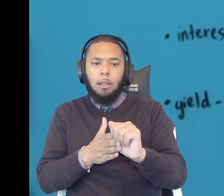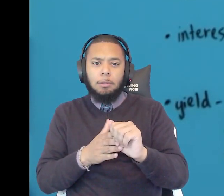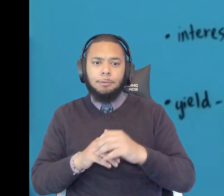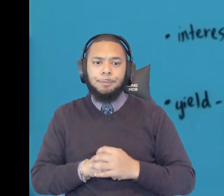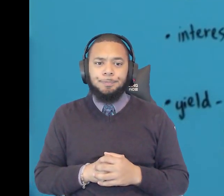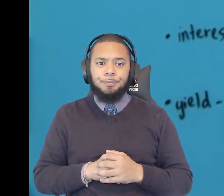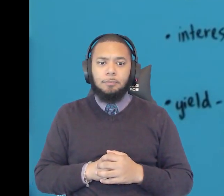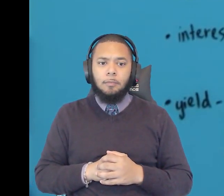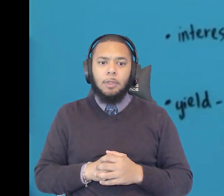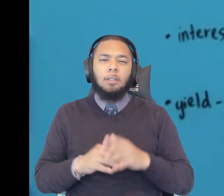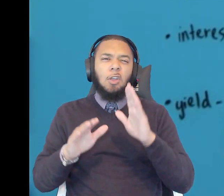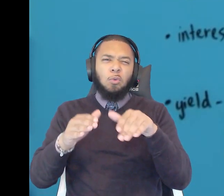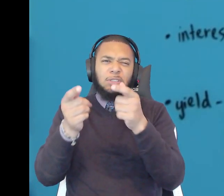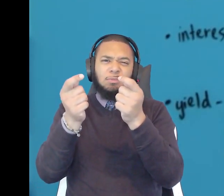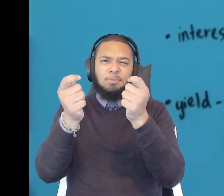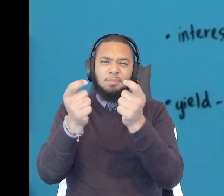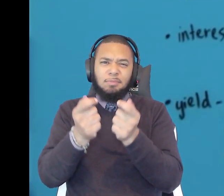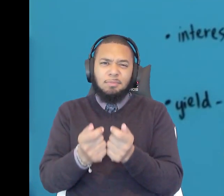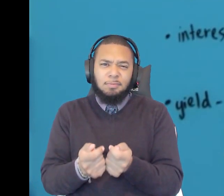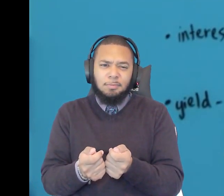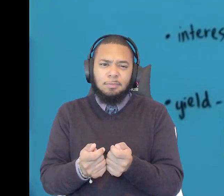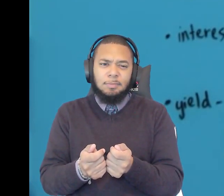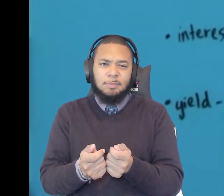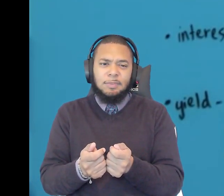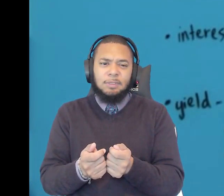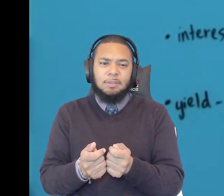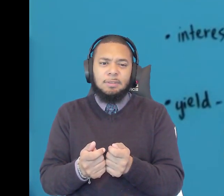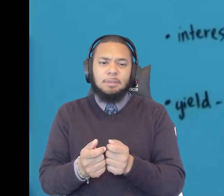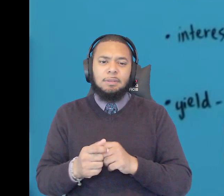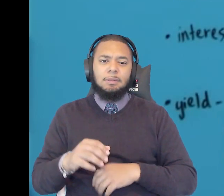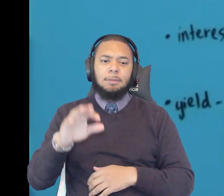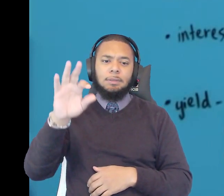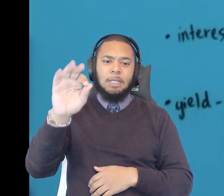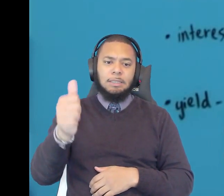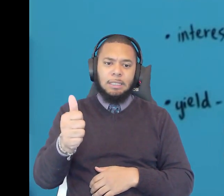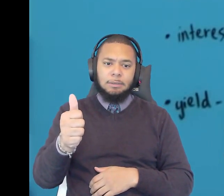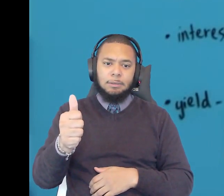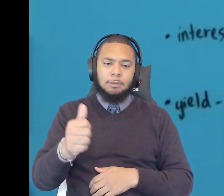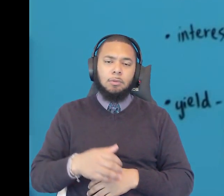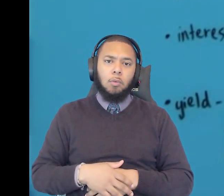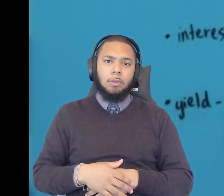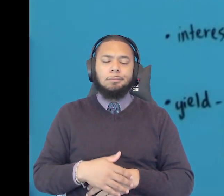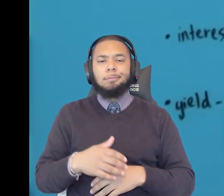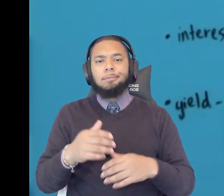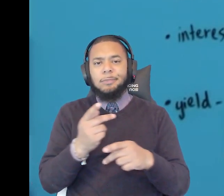even easier, we can just say it's 9/10 as a decimal.